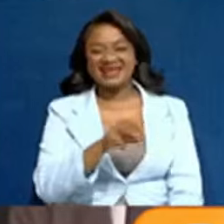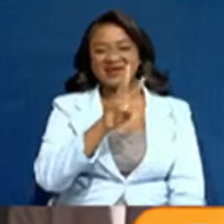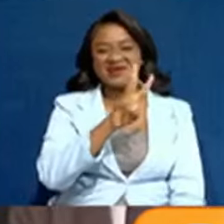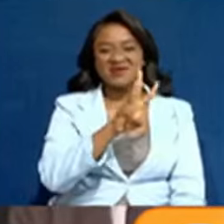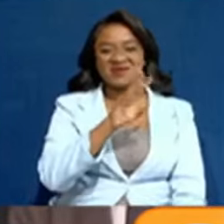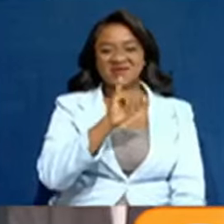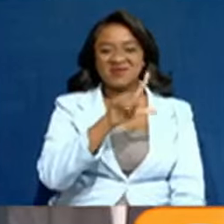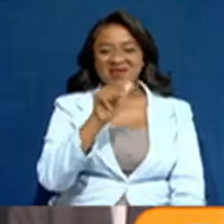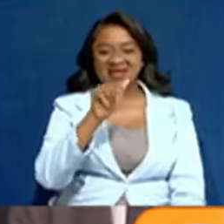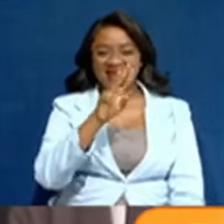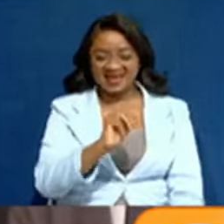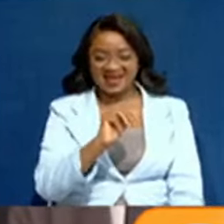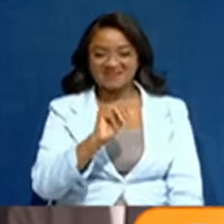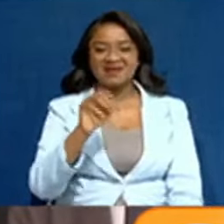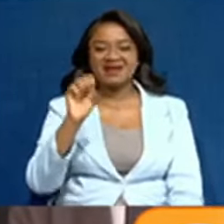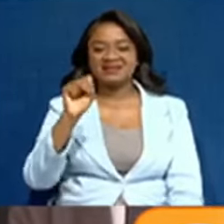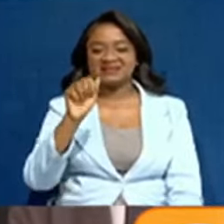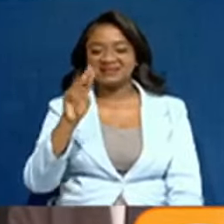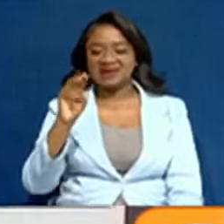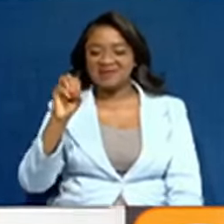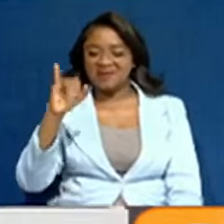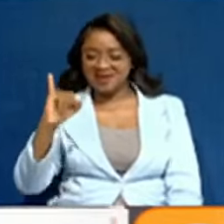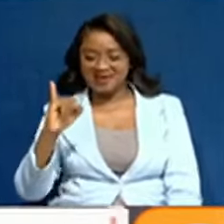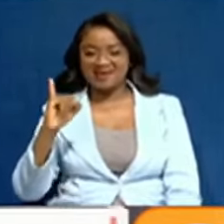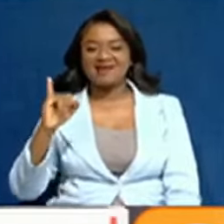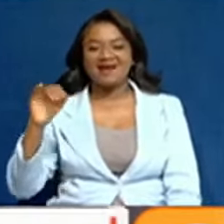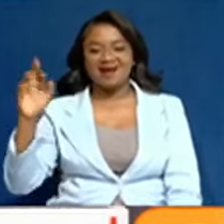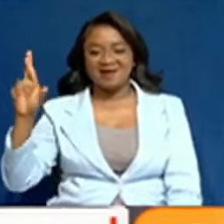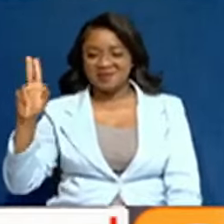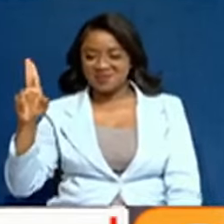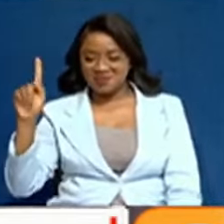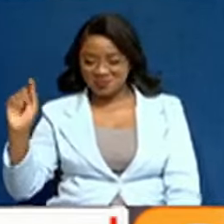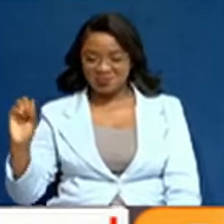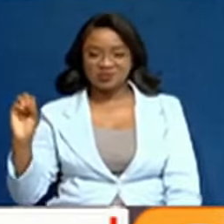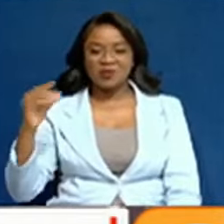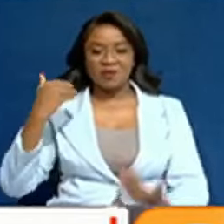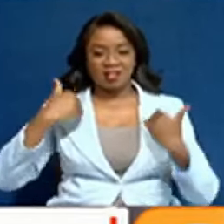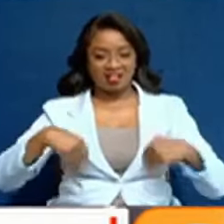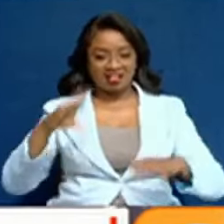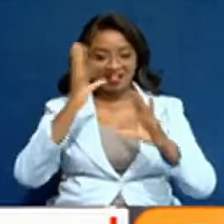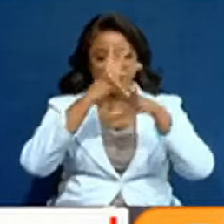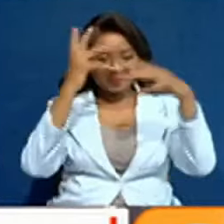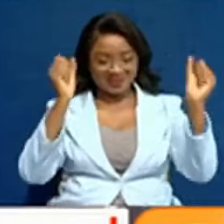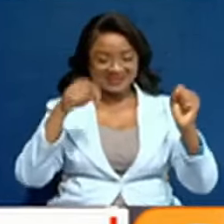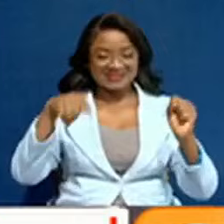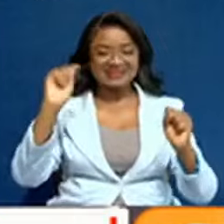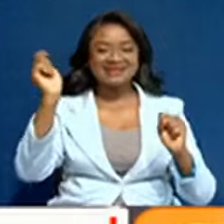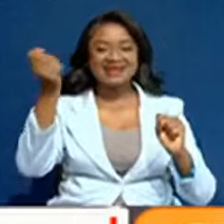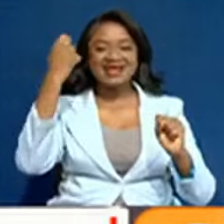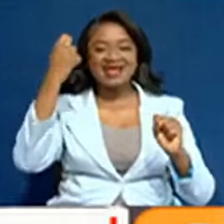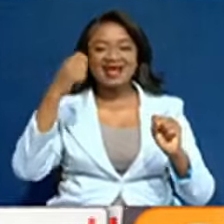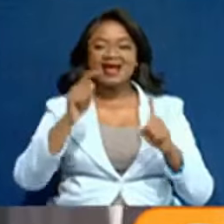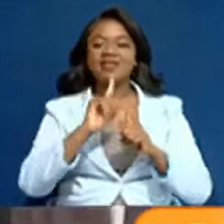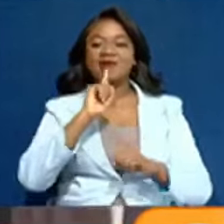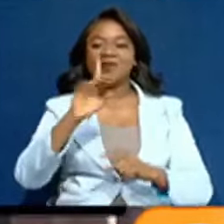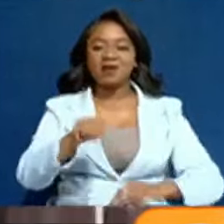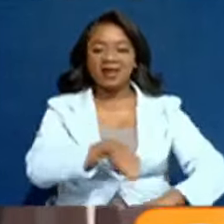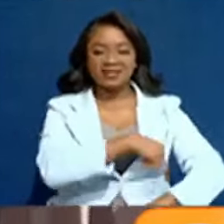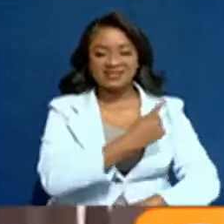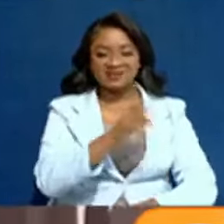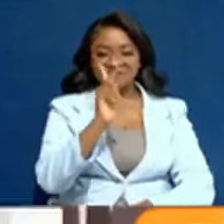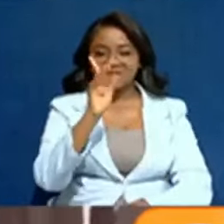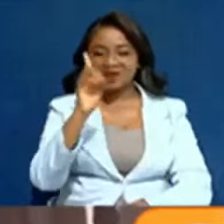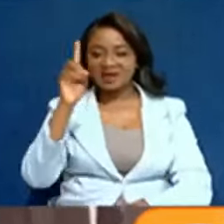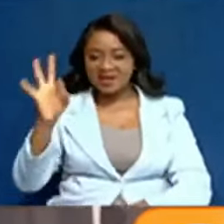President of the Republic of Kenya and Commander-in-Chief of Kenya's Defense Forces, do